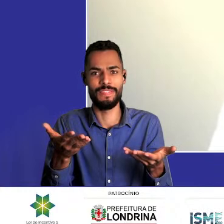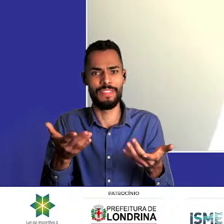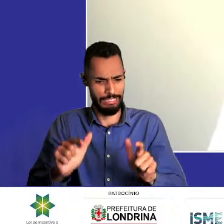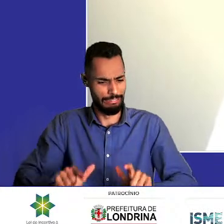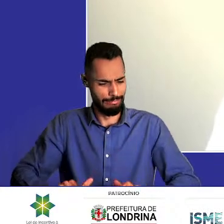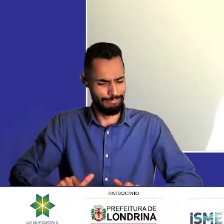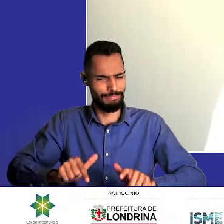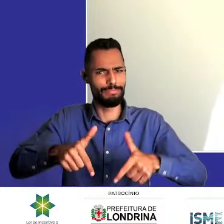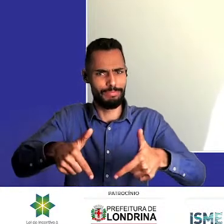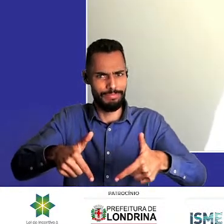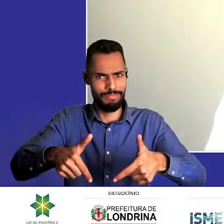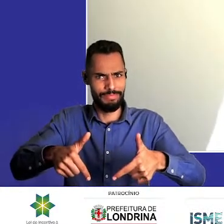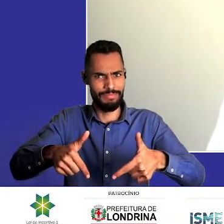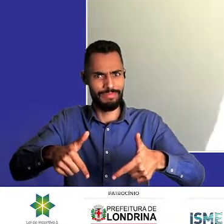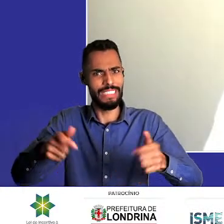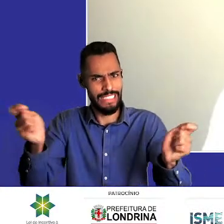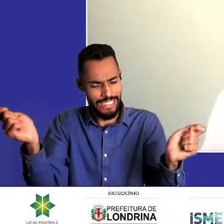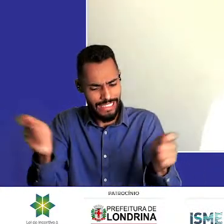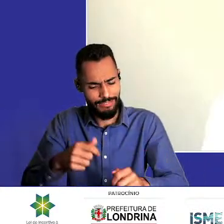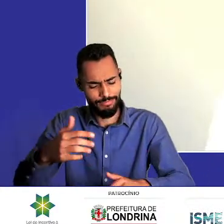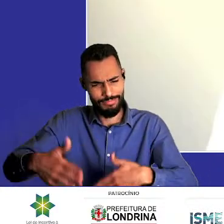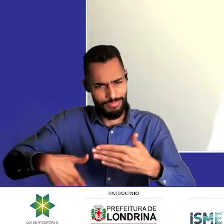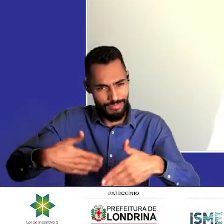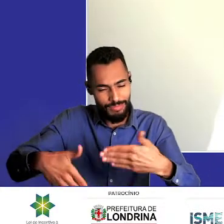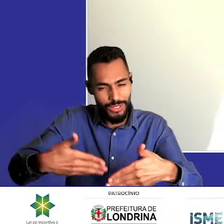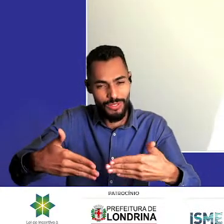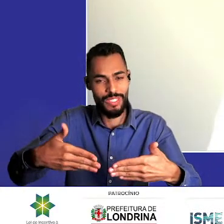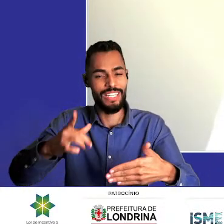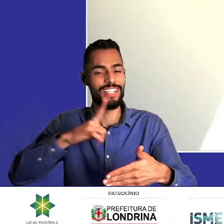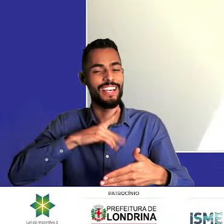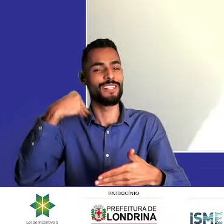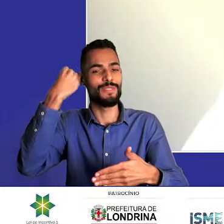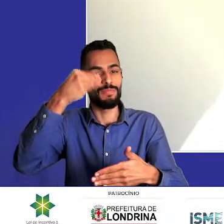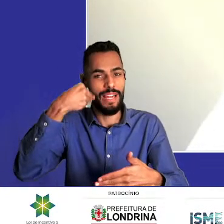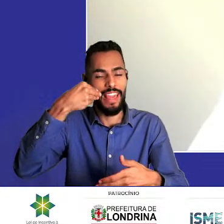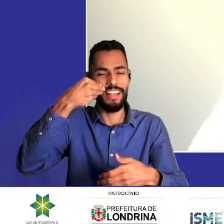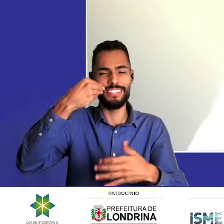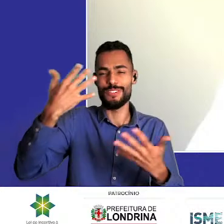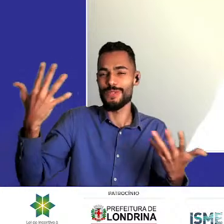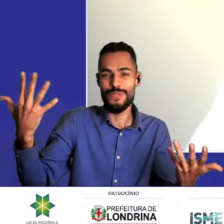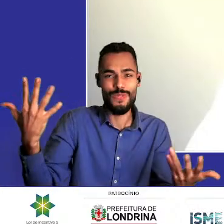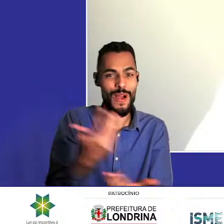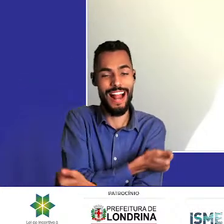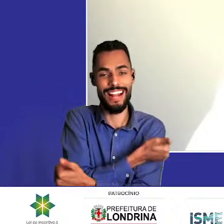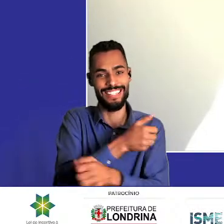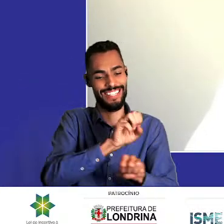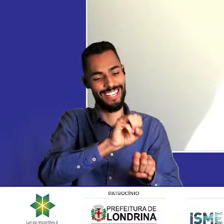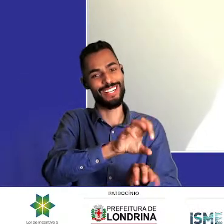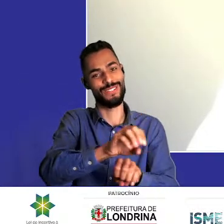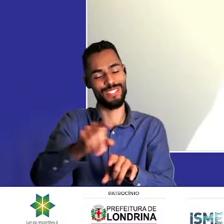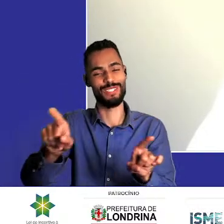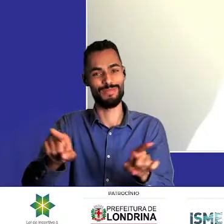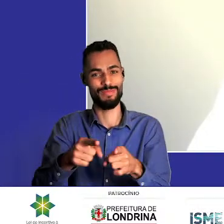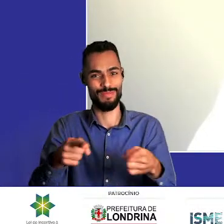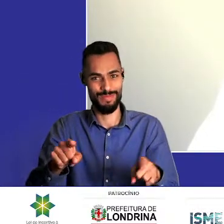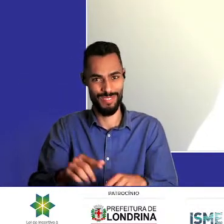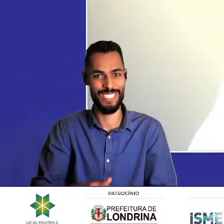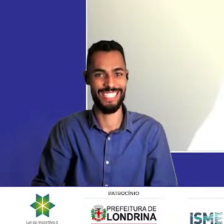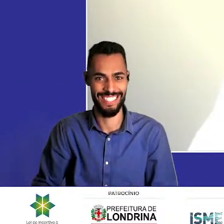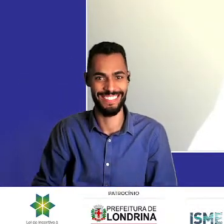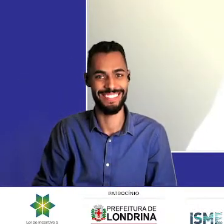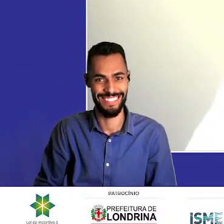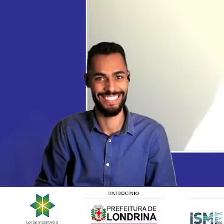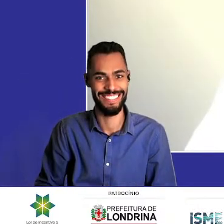making experiences for all. It was in early May